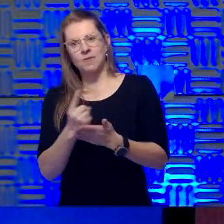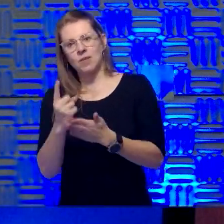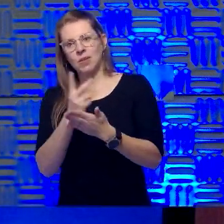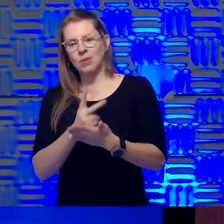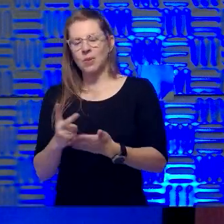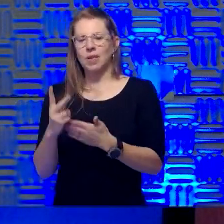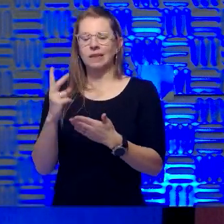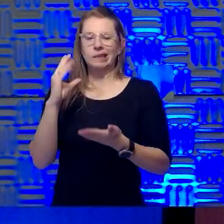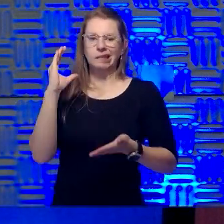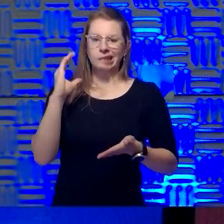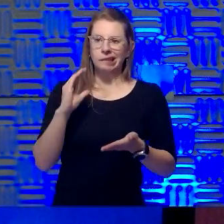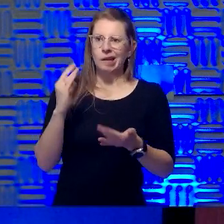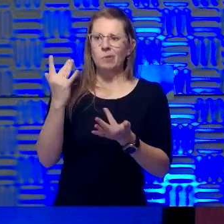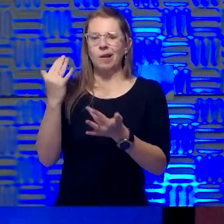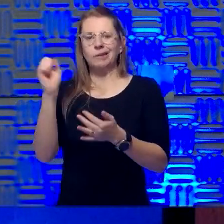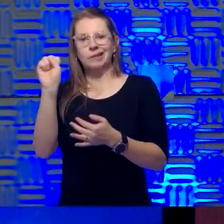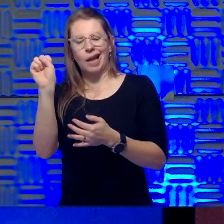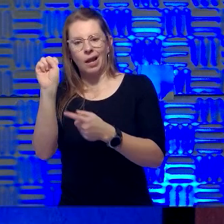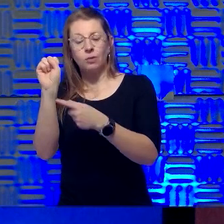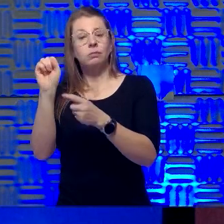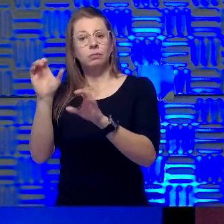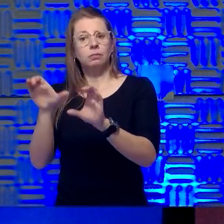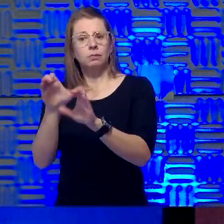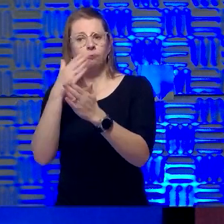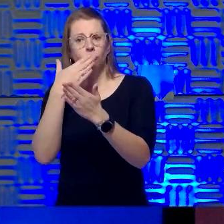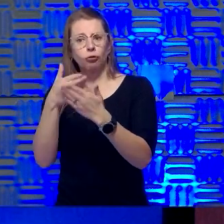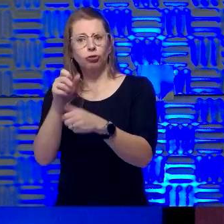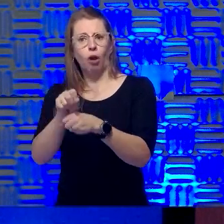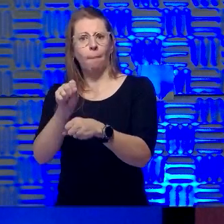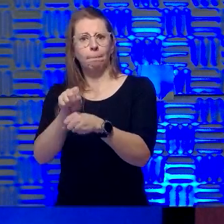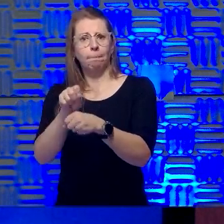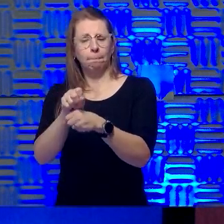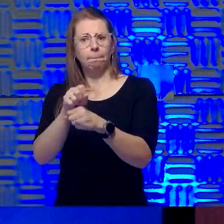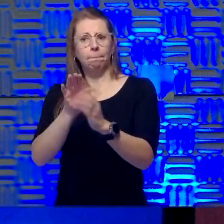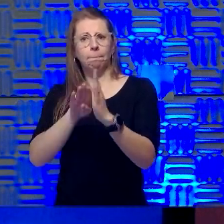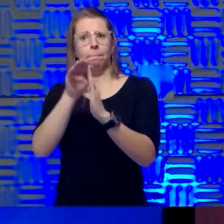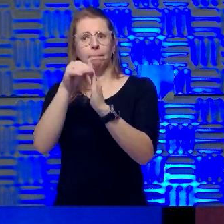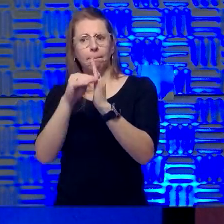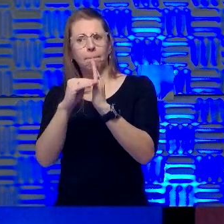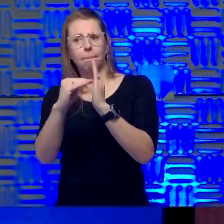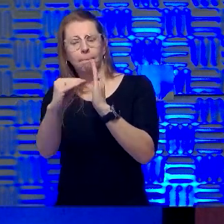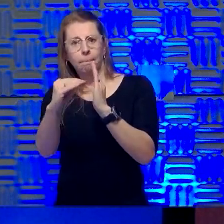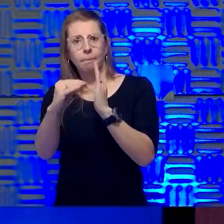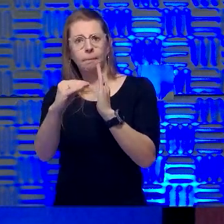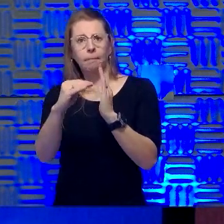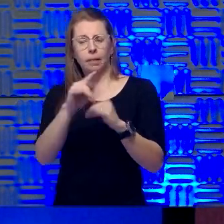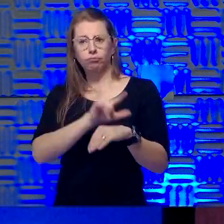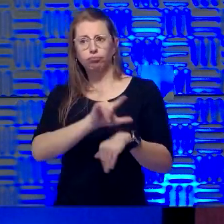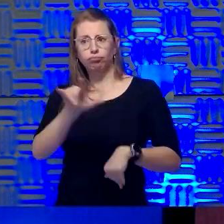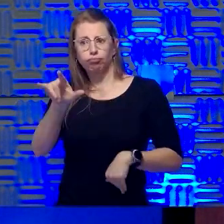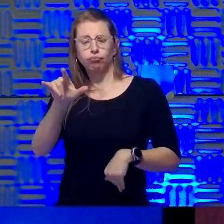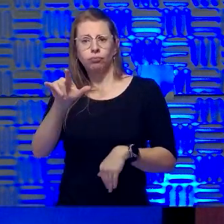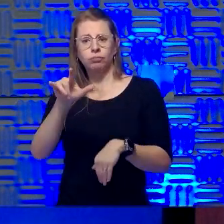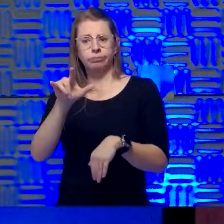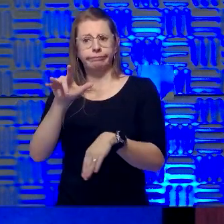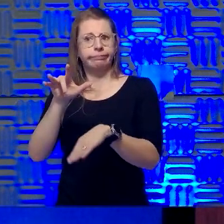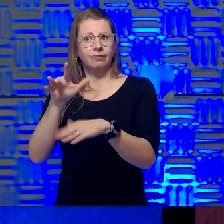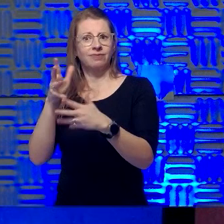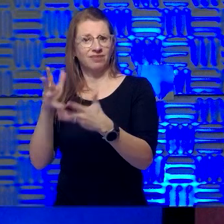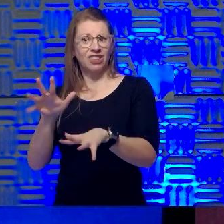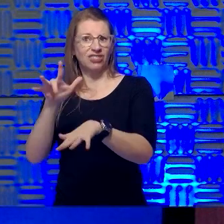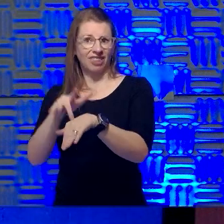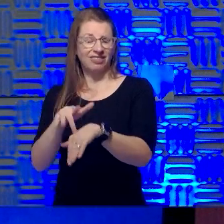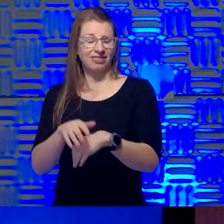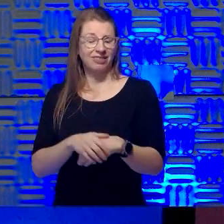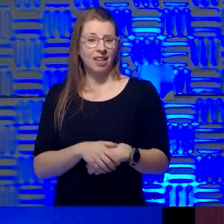die down up in Seattle, where Seattle had done a good job of bending the curve. And I think they went. And you know what? That's